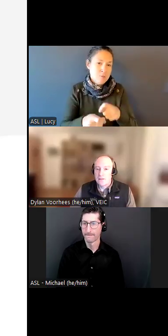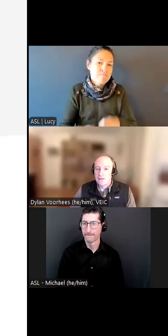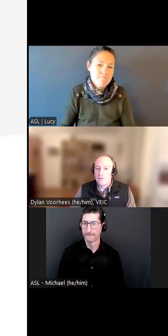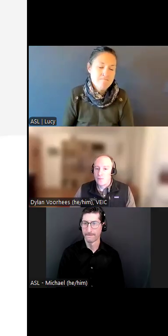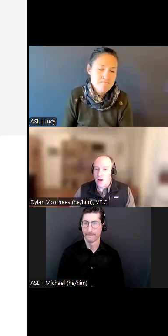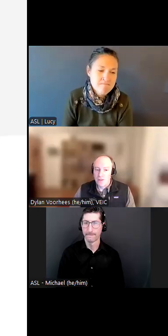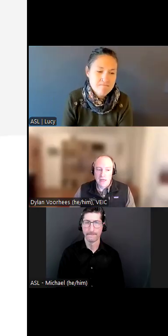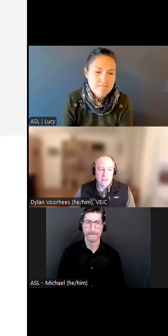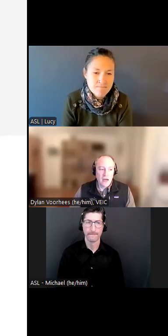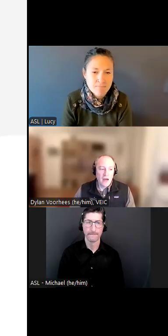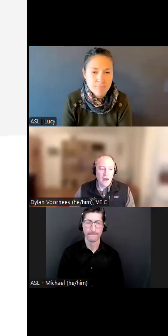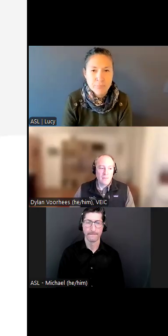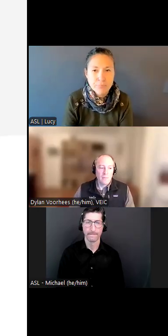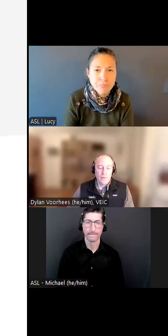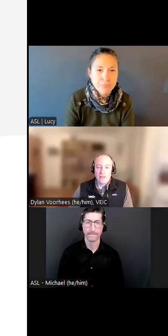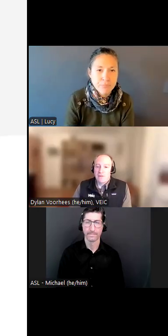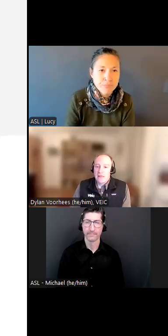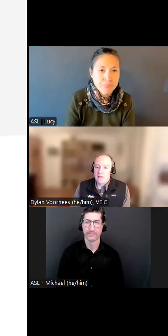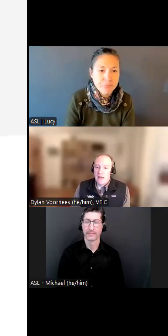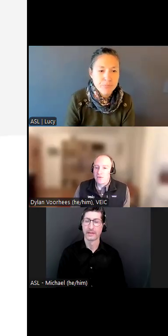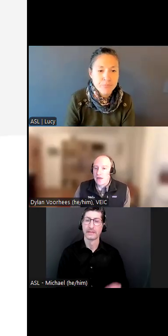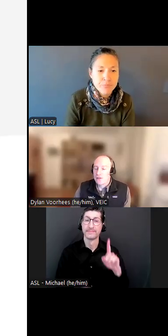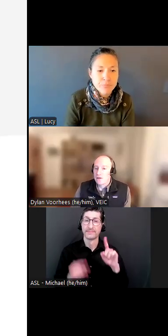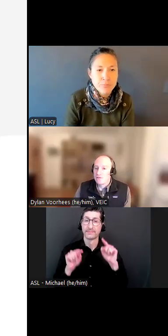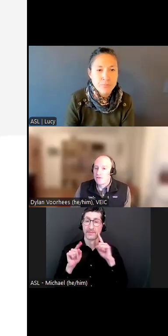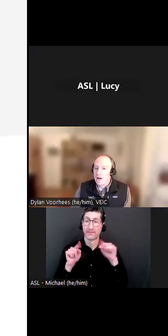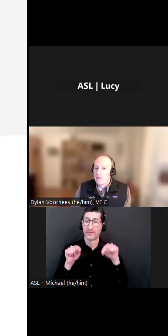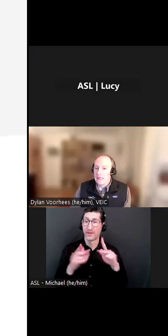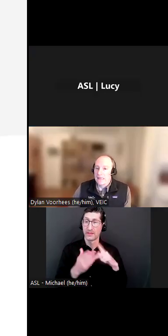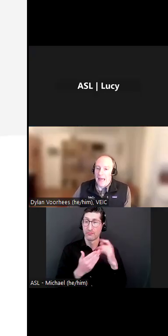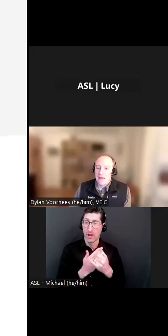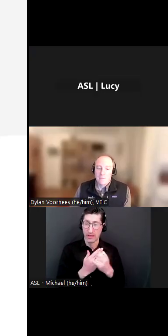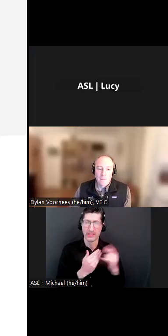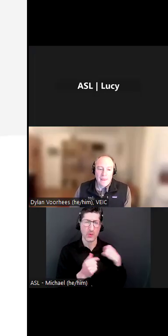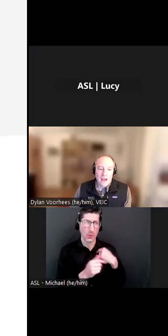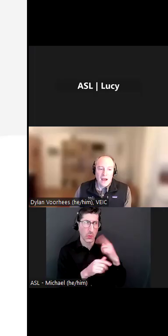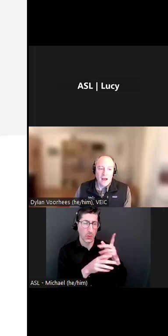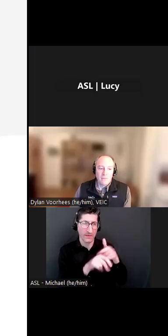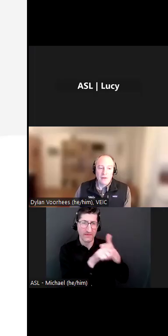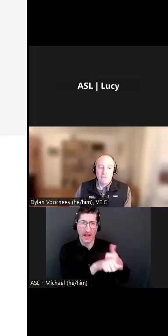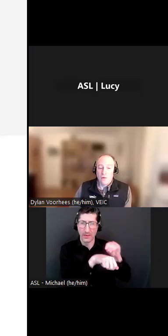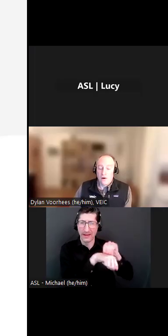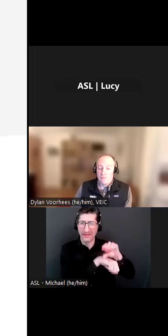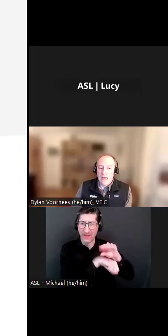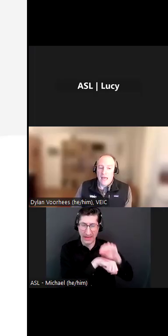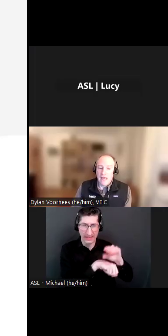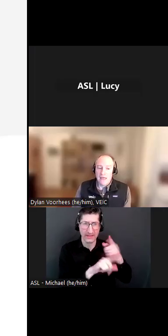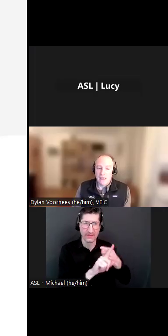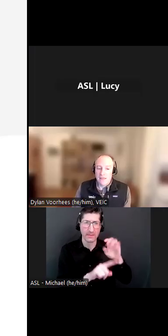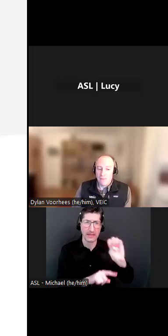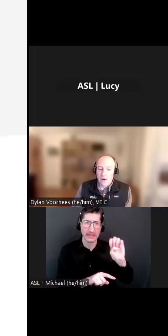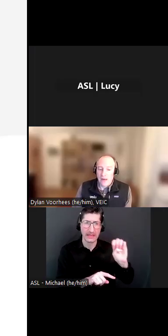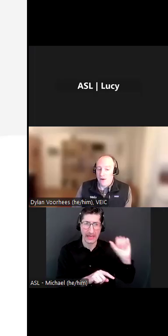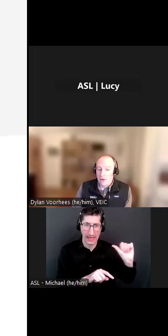In this project, with the advice and direction from EEA, we formed